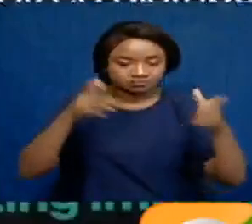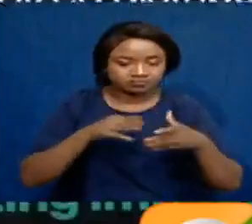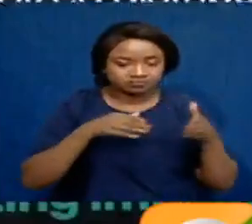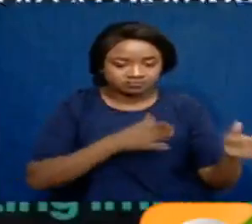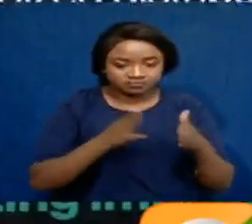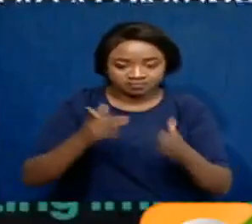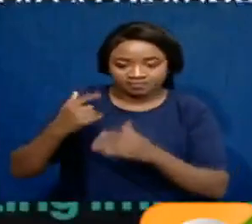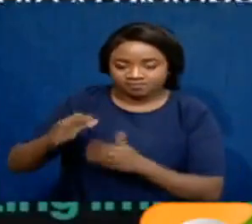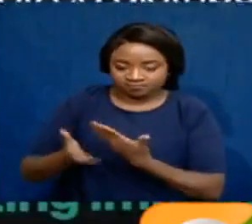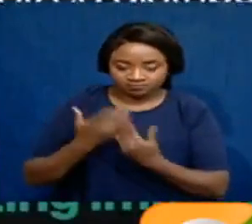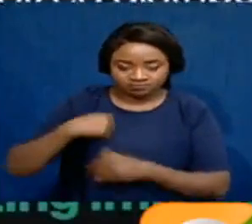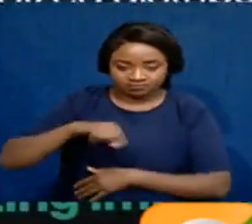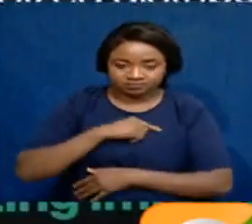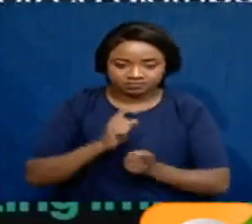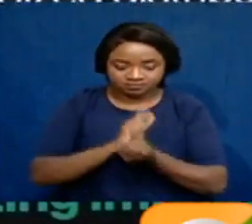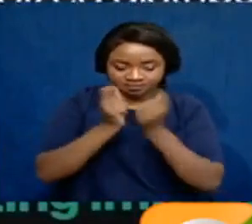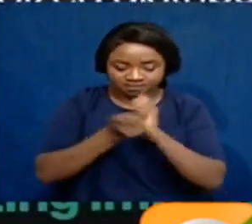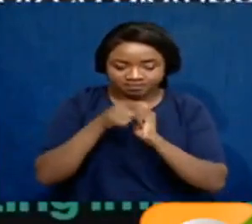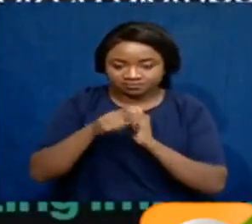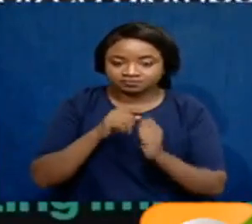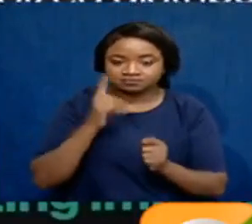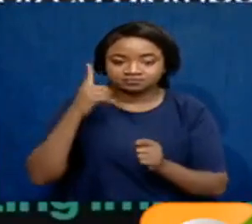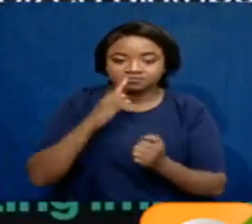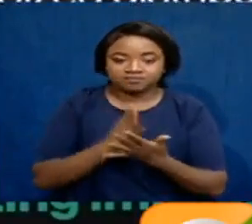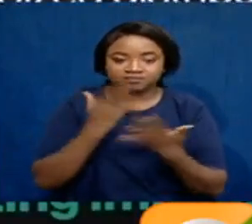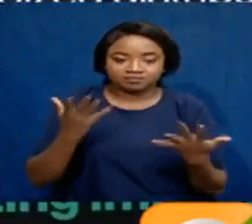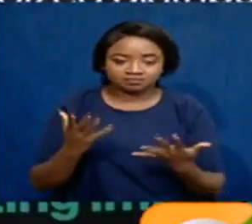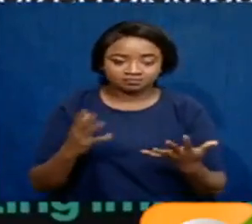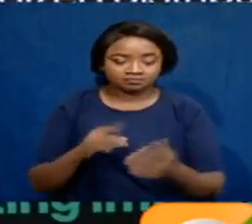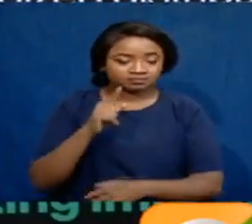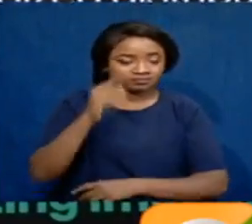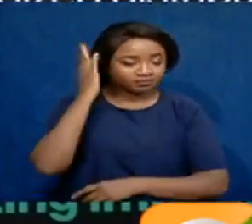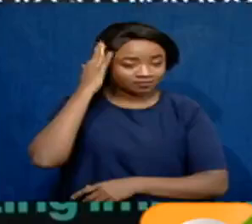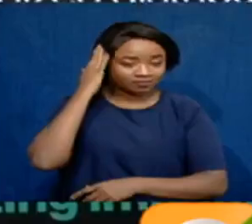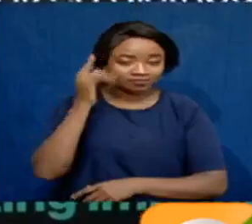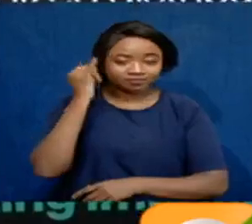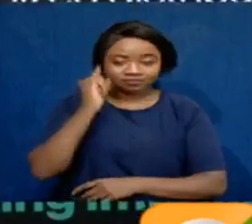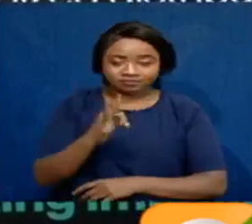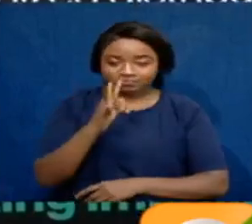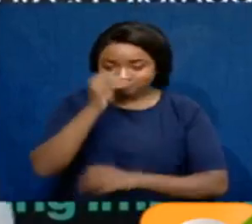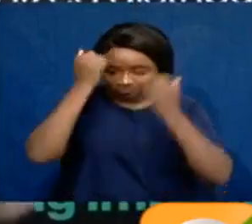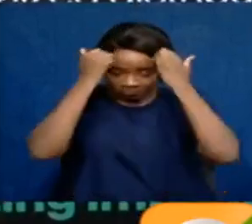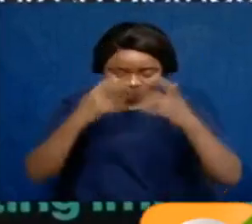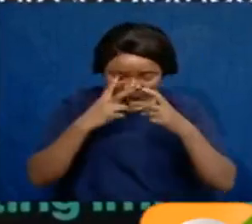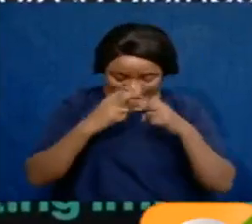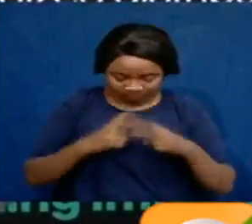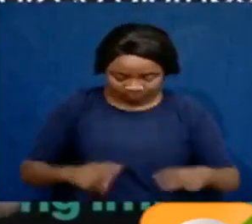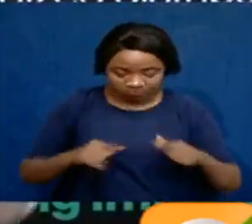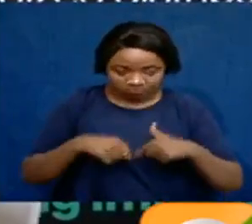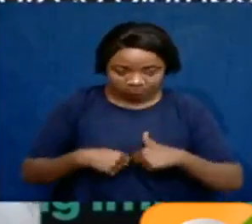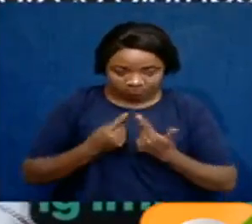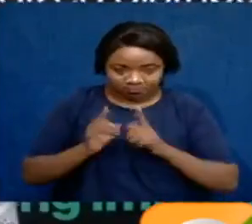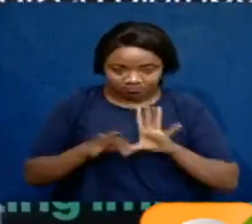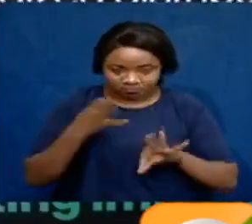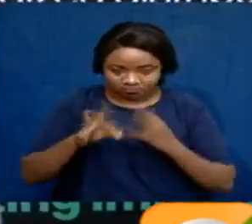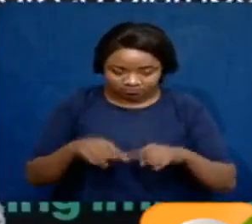had, into something. And you know, for a student to try and gauge themselves, these are the parameters that